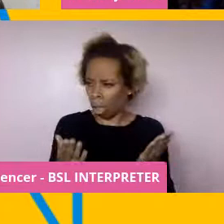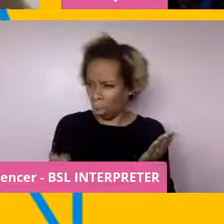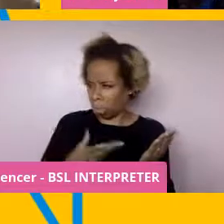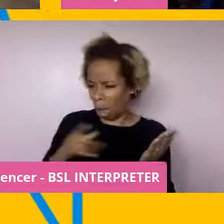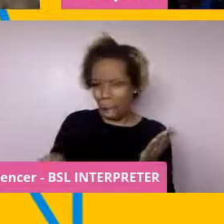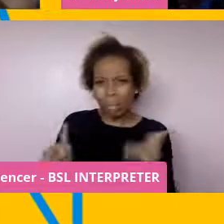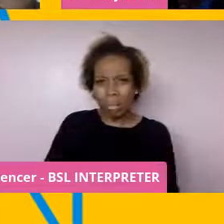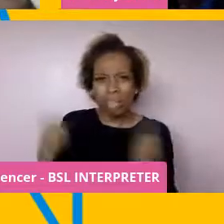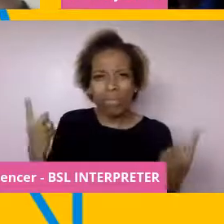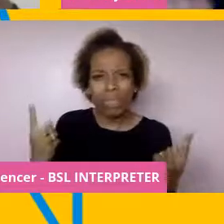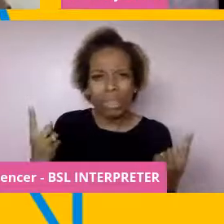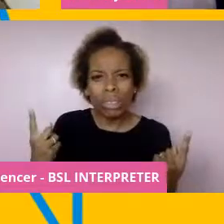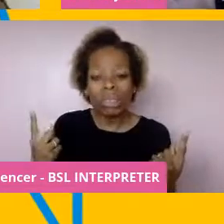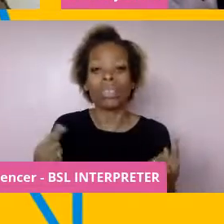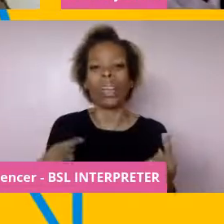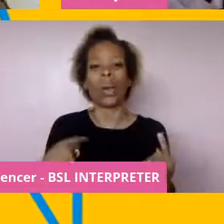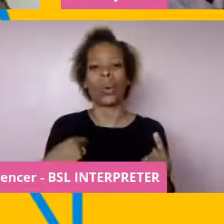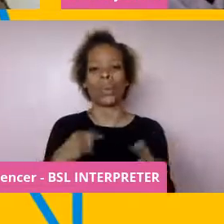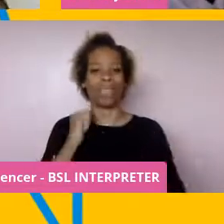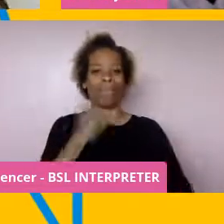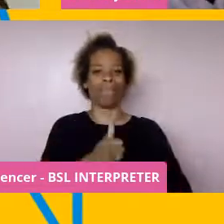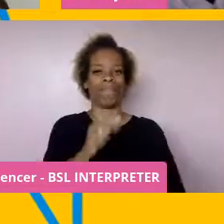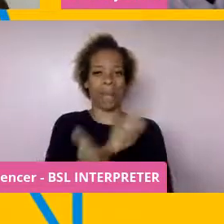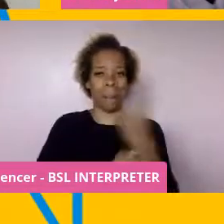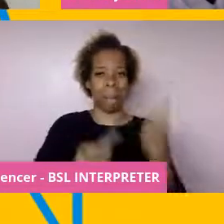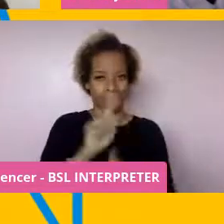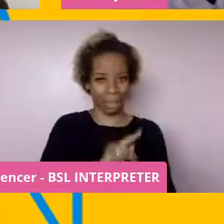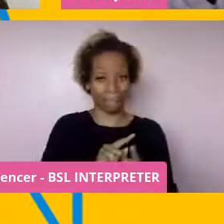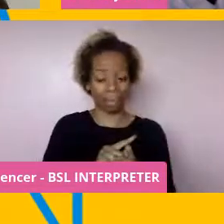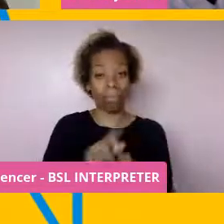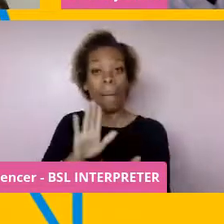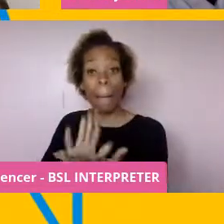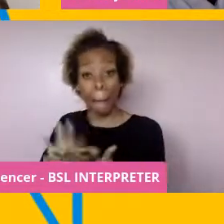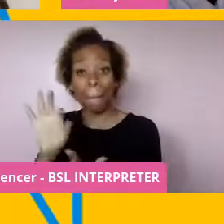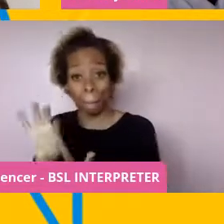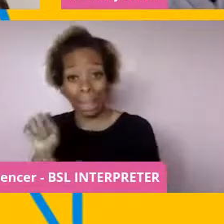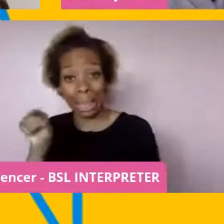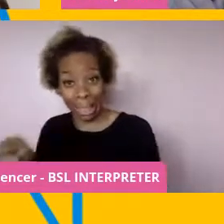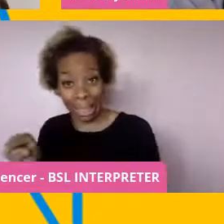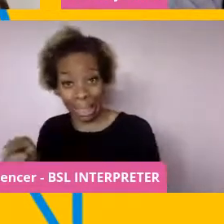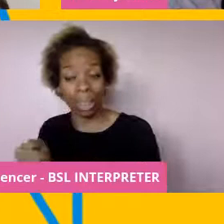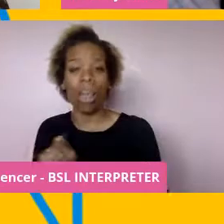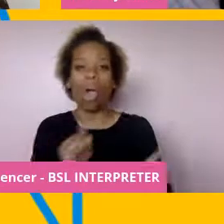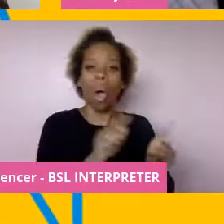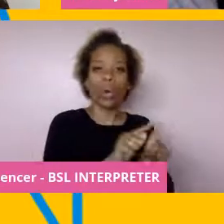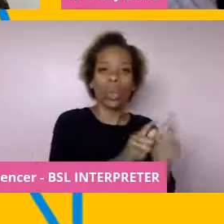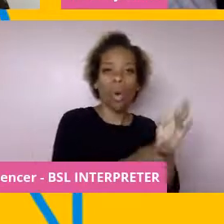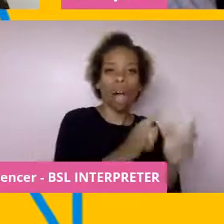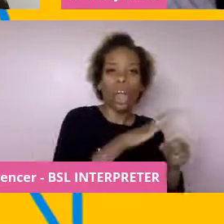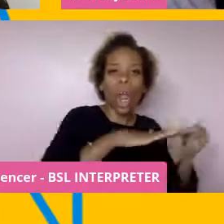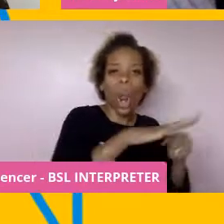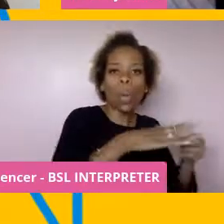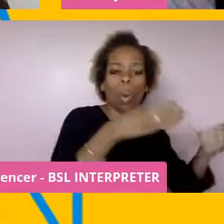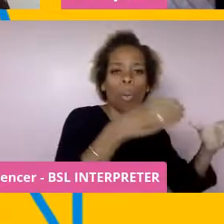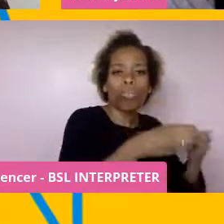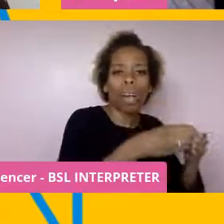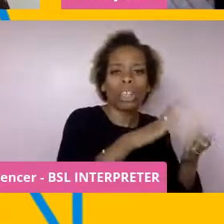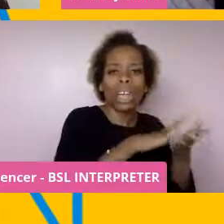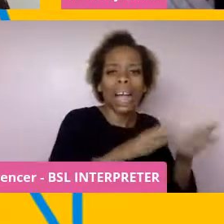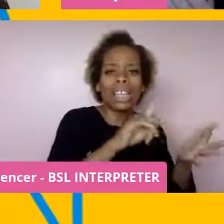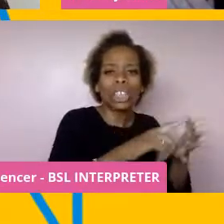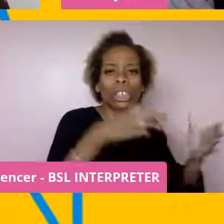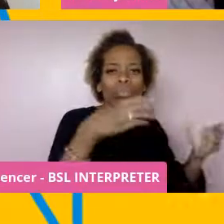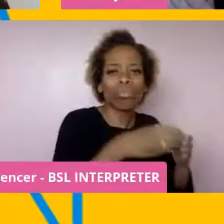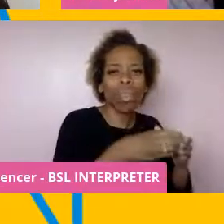set up meetings with not just the MPs, but also the other local branches within the city. So all the HE branches came together and began